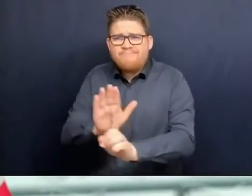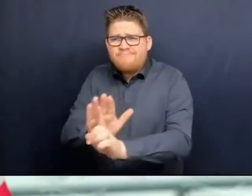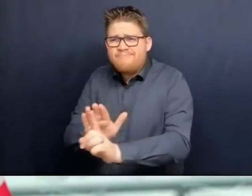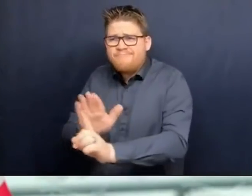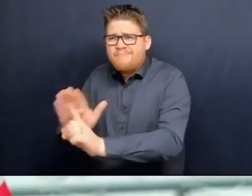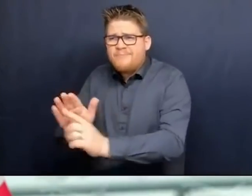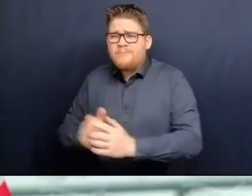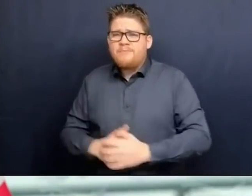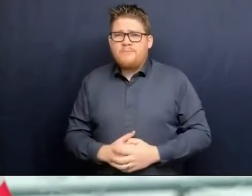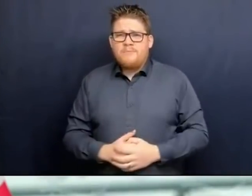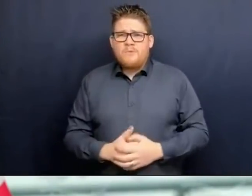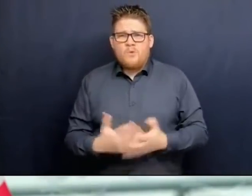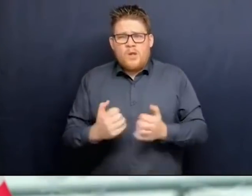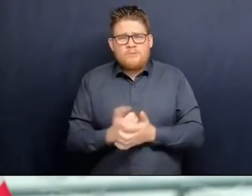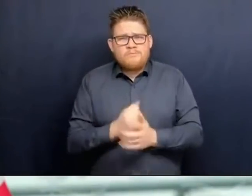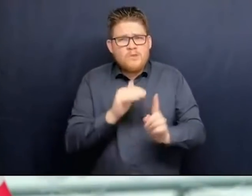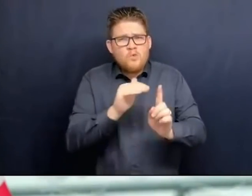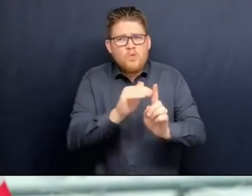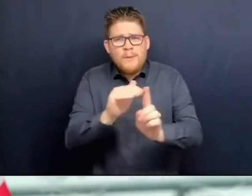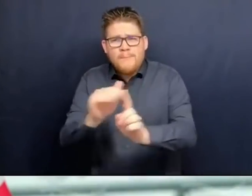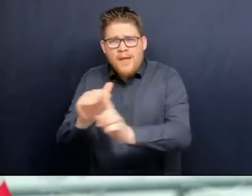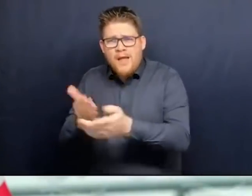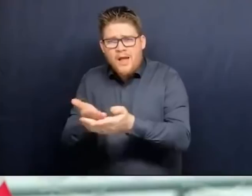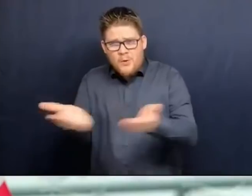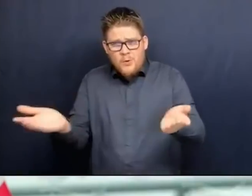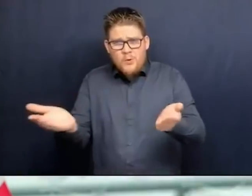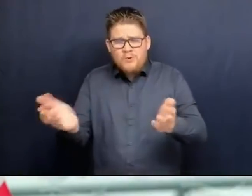Kids Helpline, in particular,